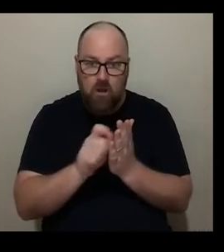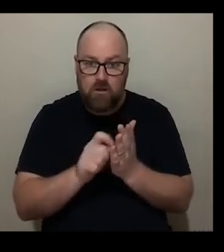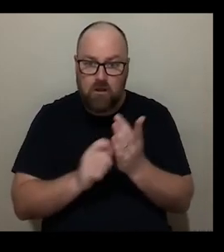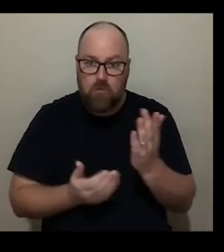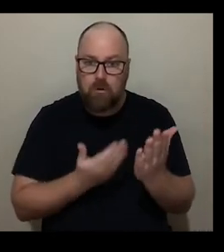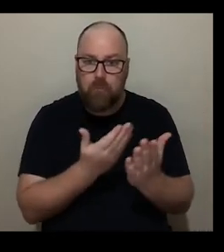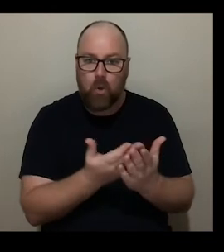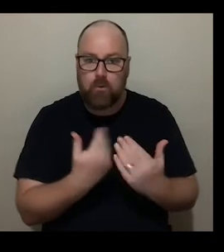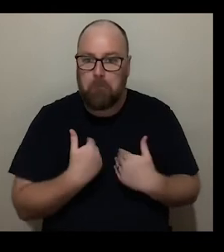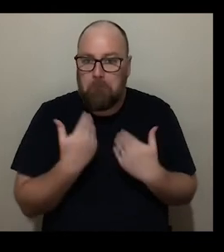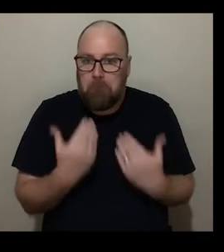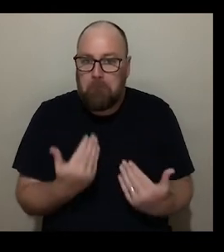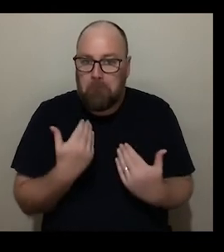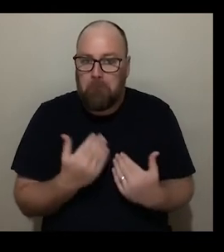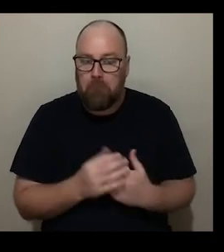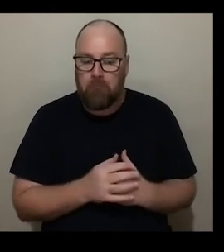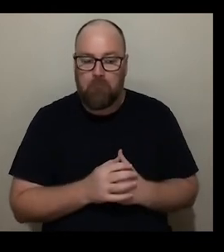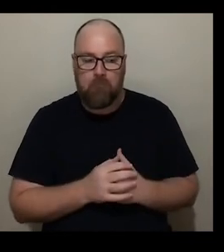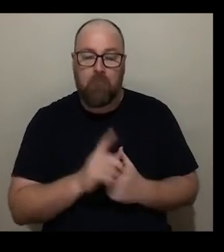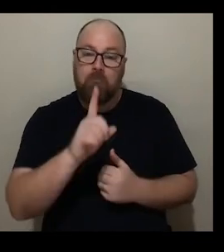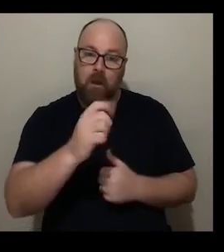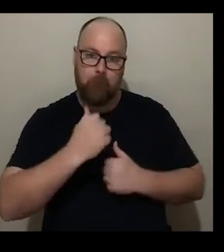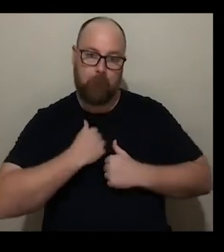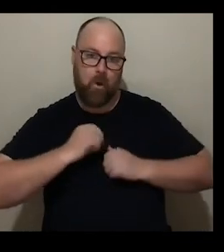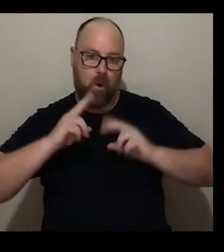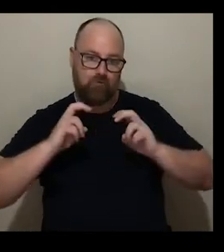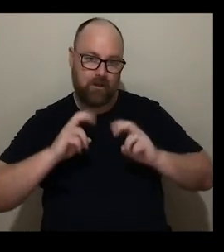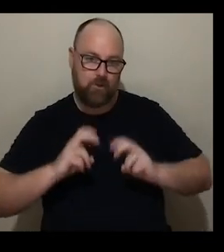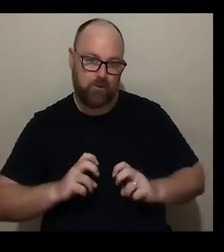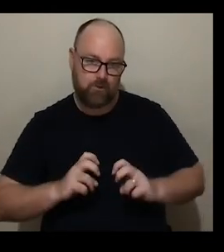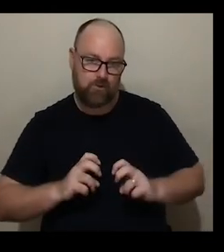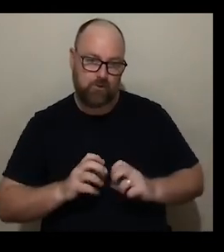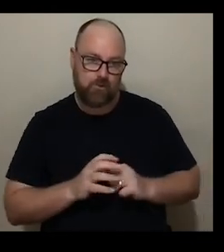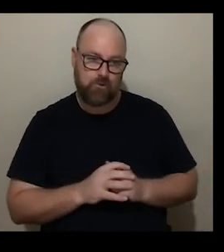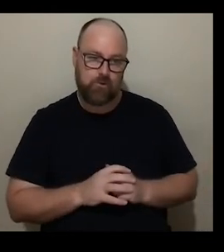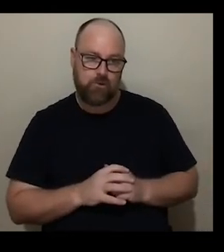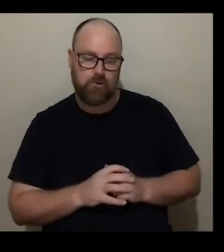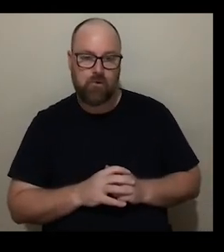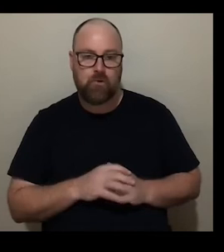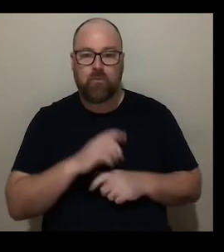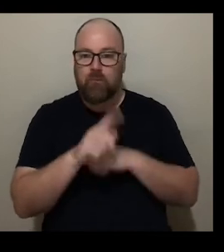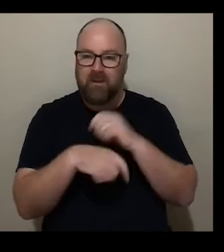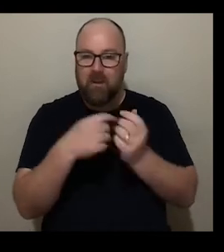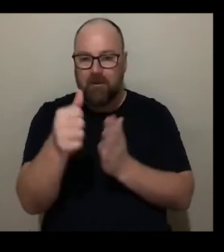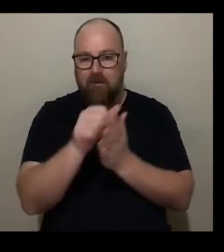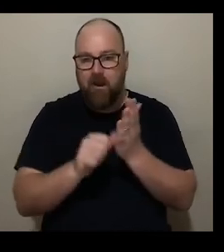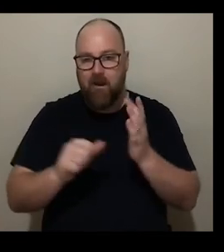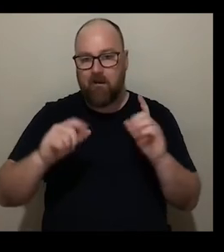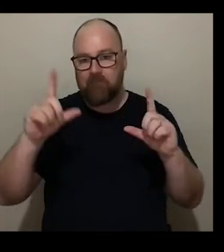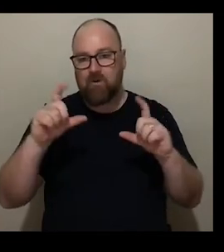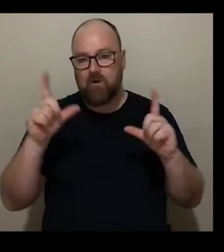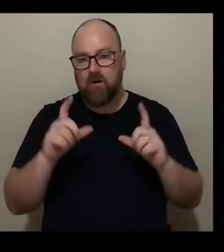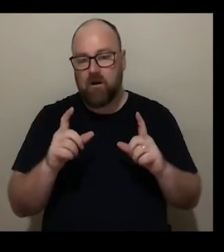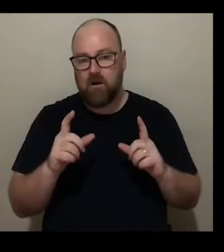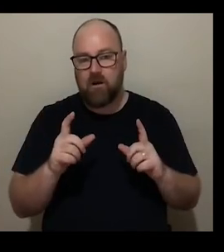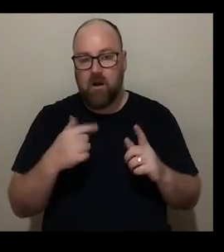um but as part of my sort of research into becoming an art photographer um i